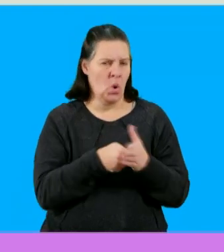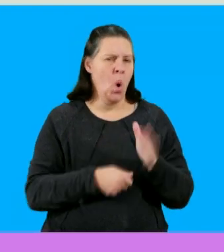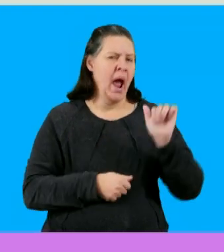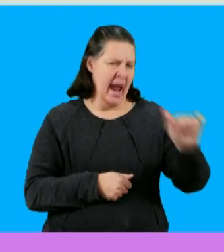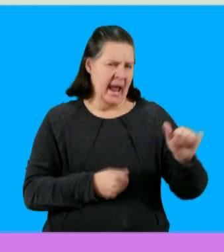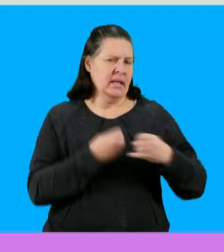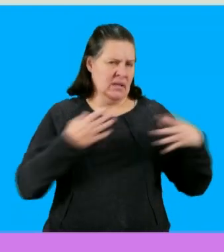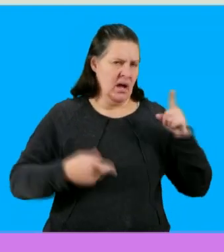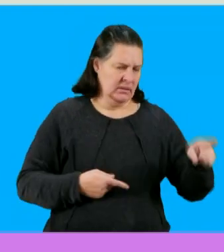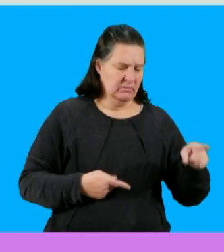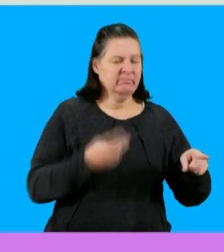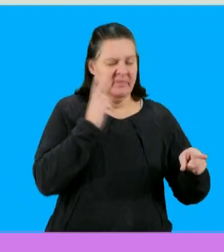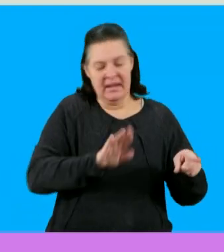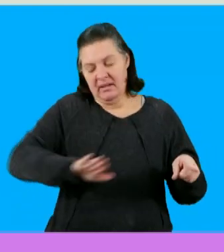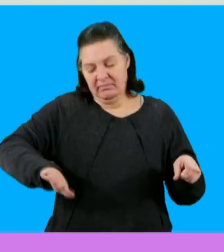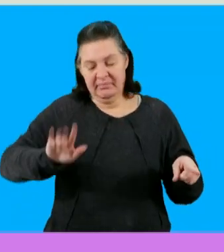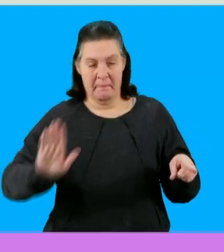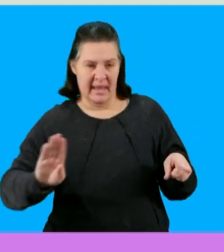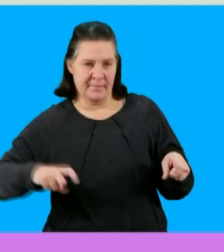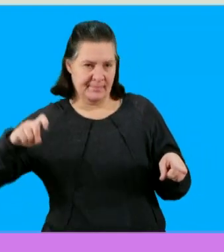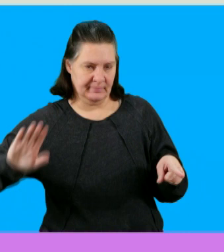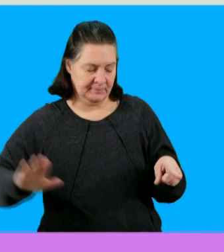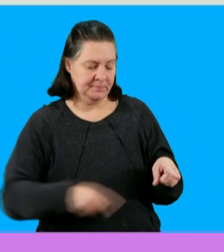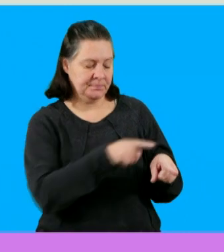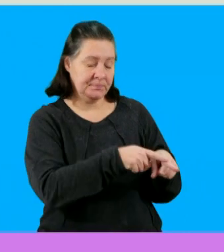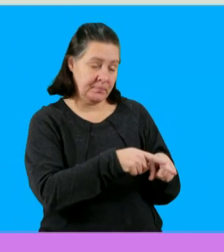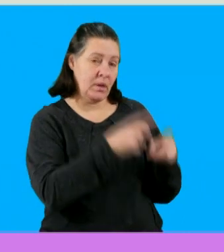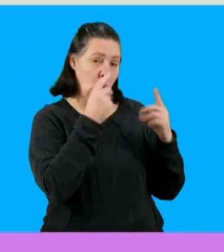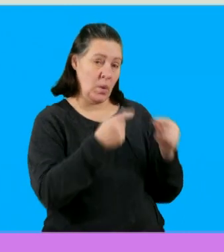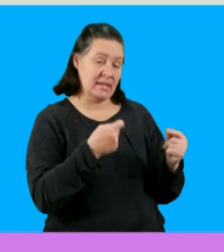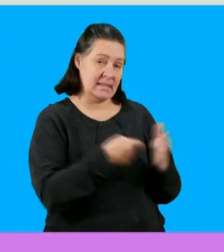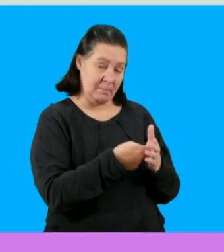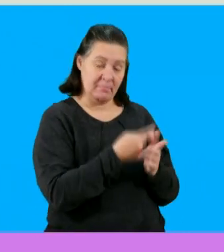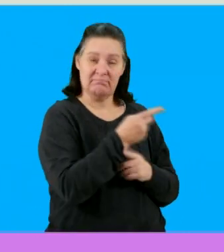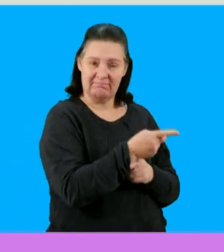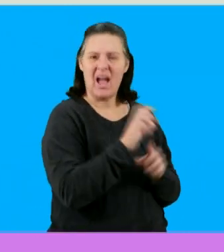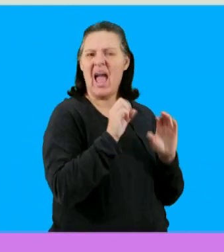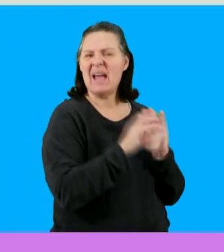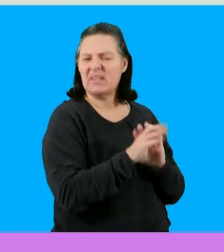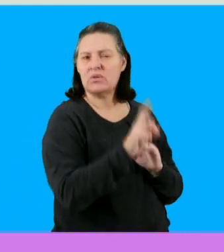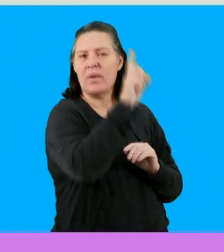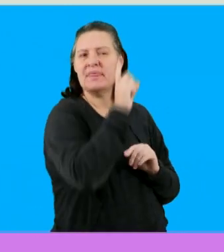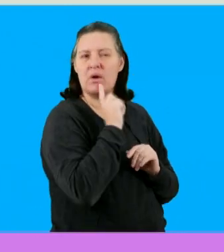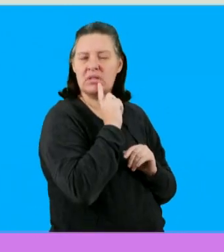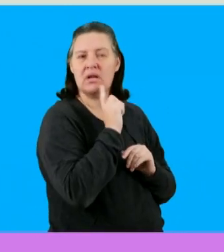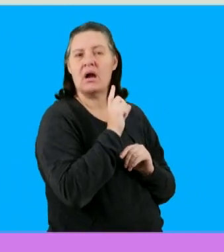let's start with store A, right? So here, a quick snap digital camera is advertised